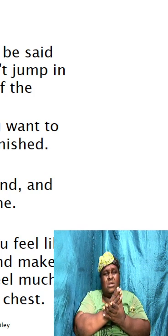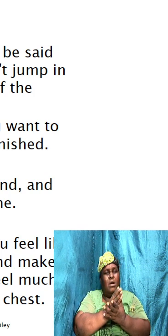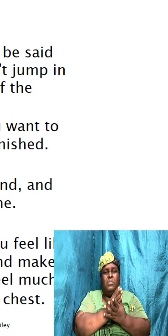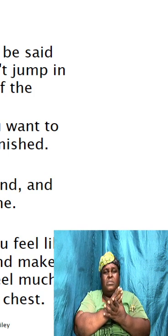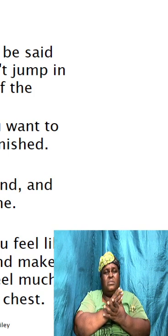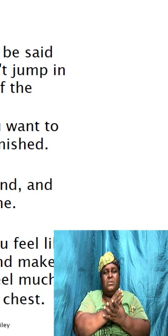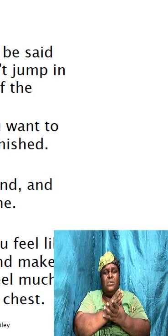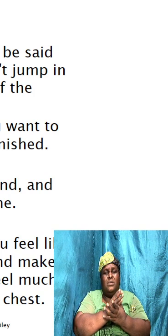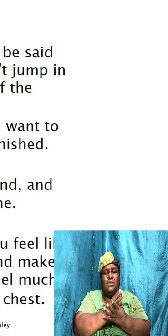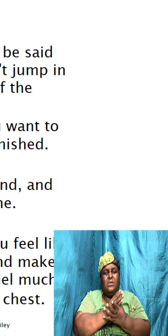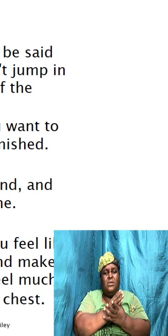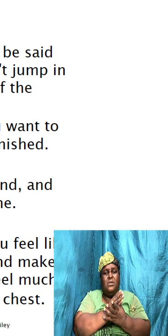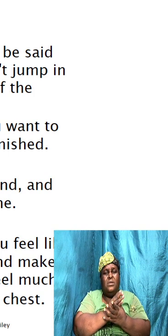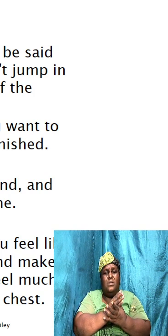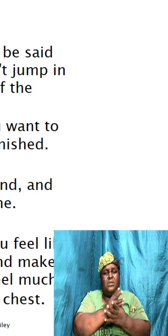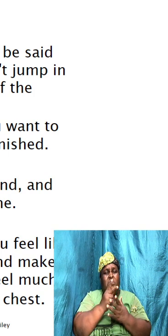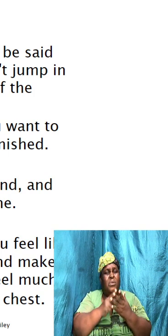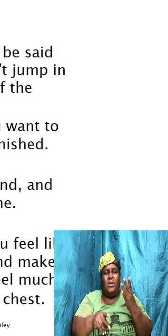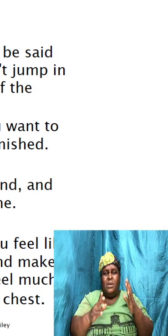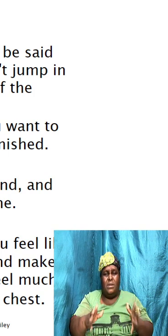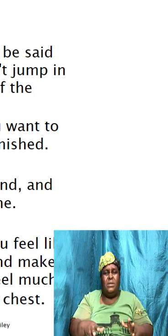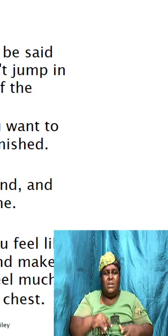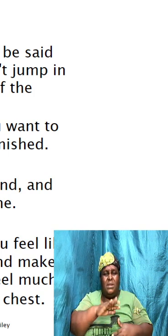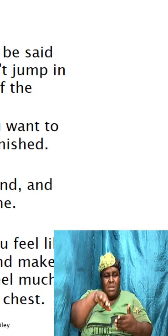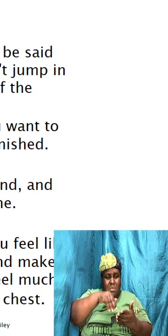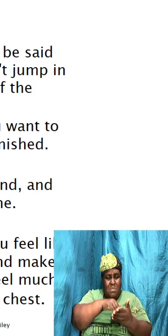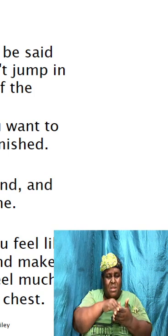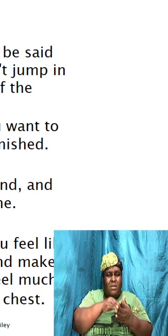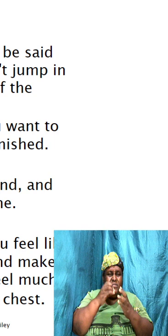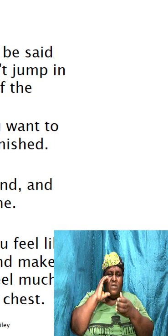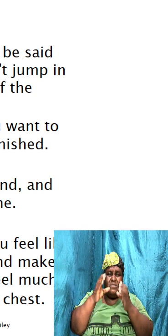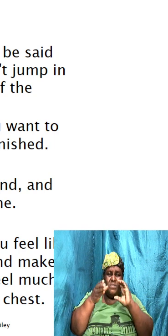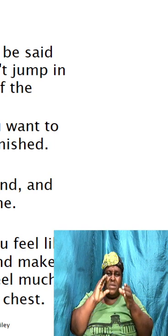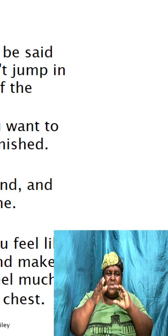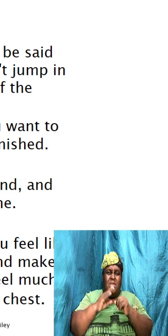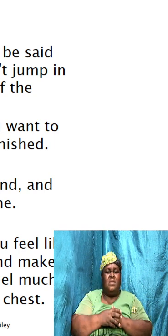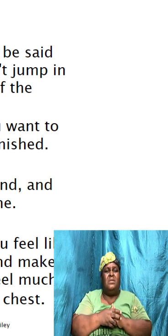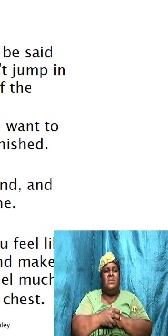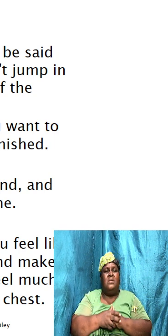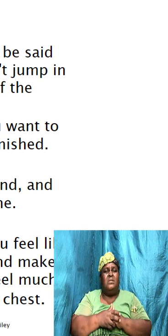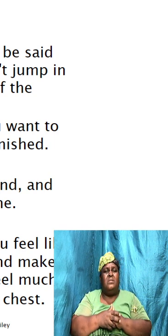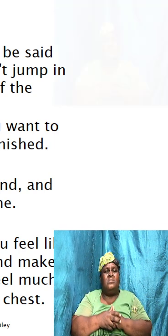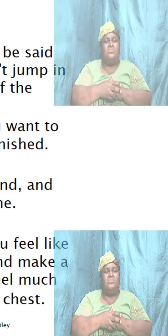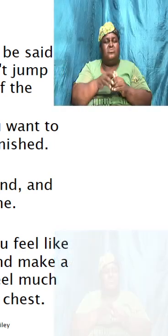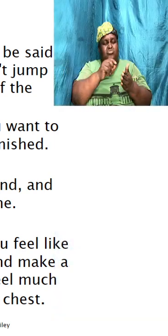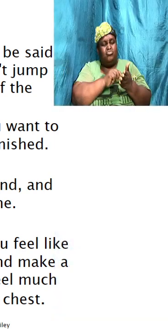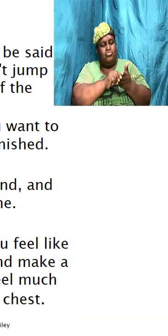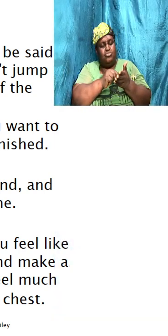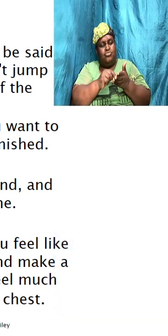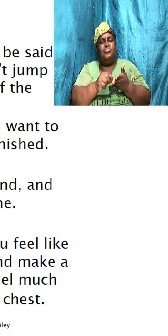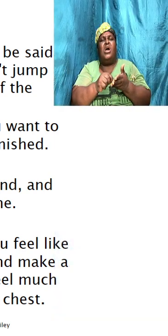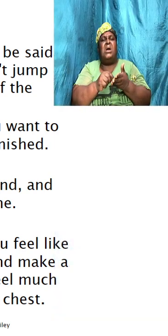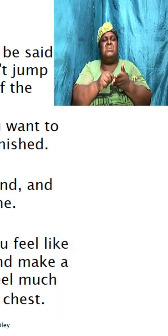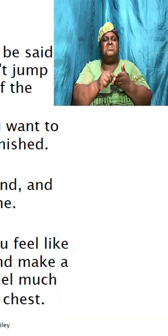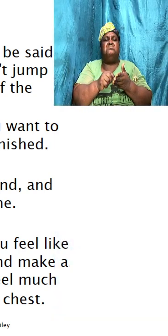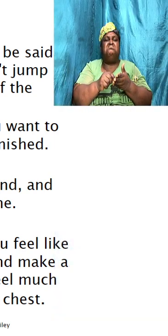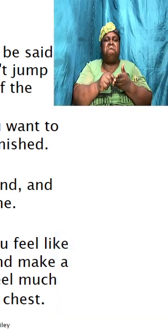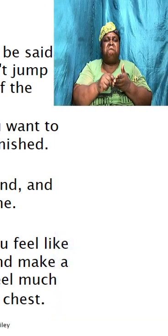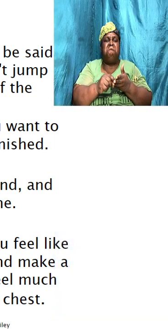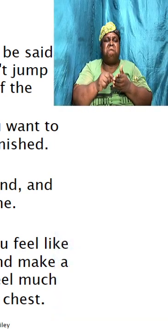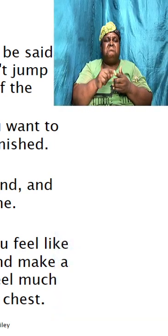in the middle of the discussion. Instead make a mental note of the point you want to address